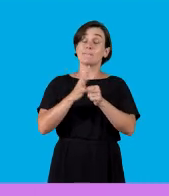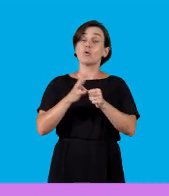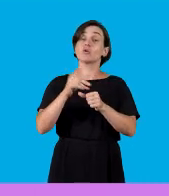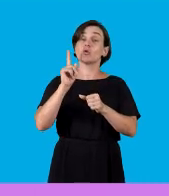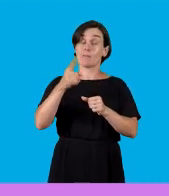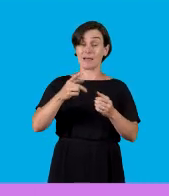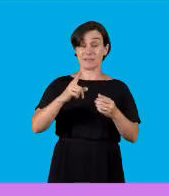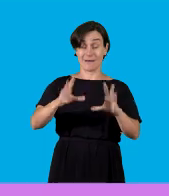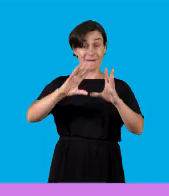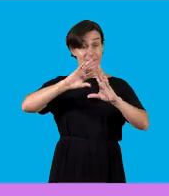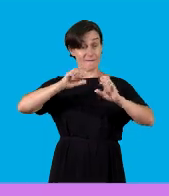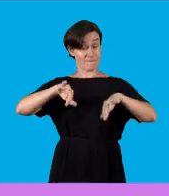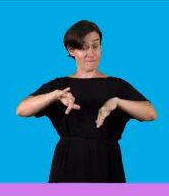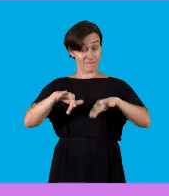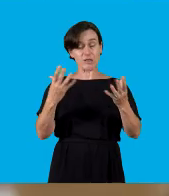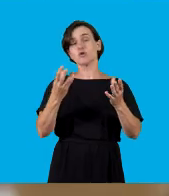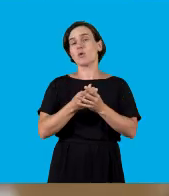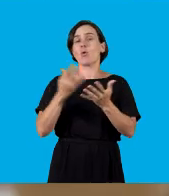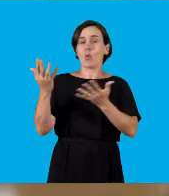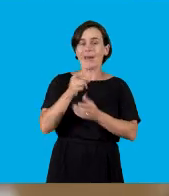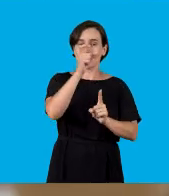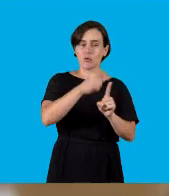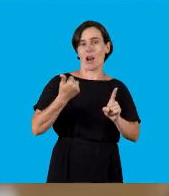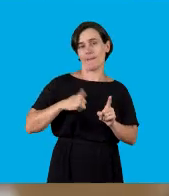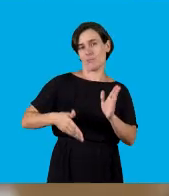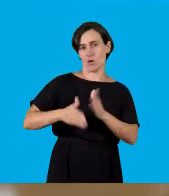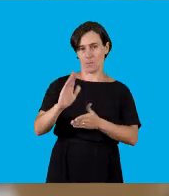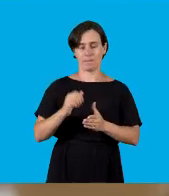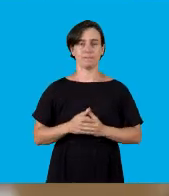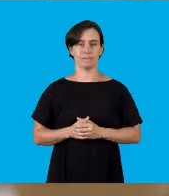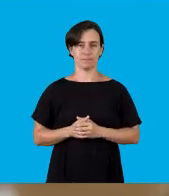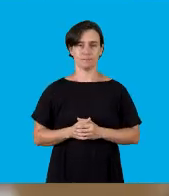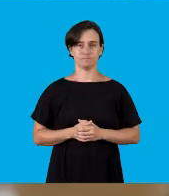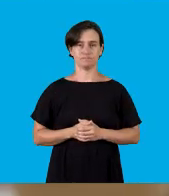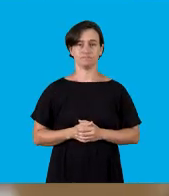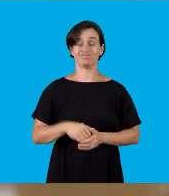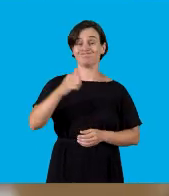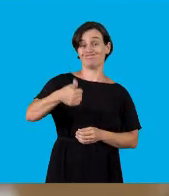person will reach that destination or where the destination is. Then the next